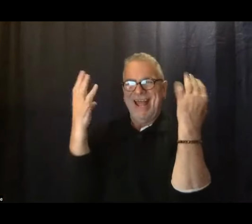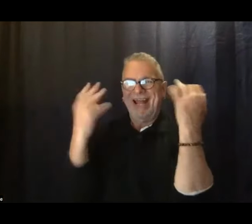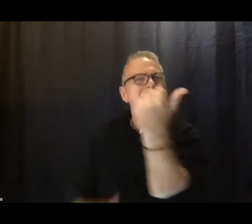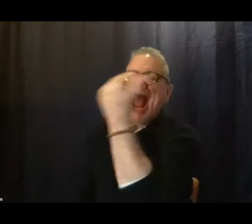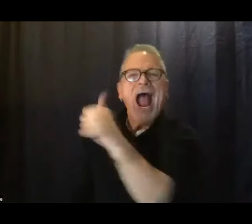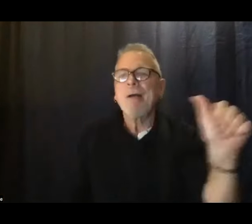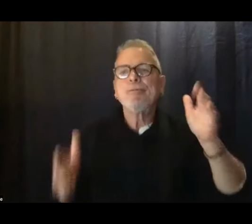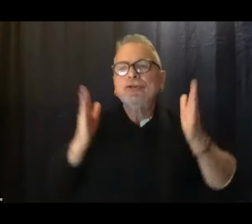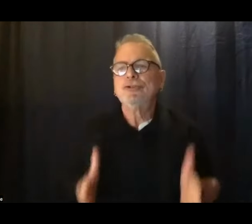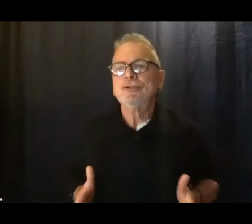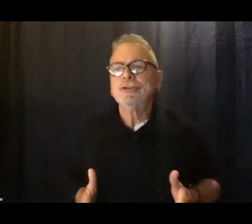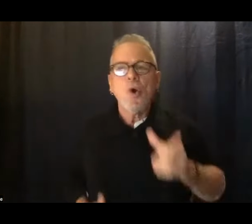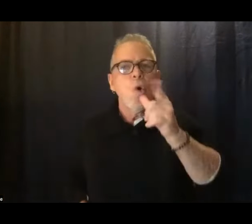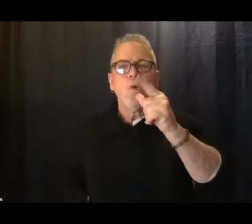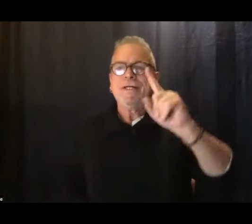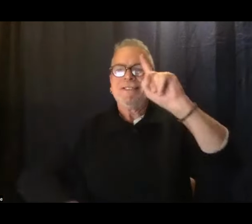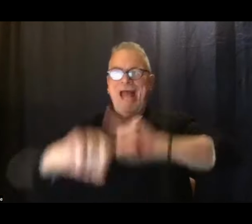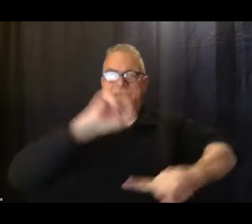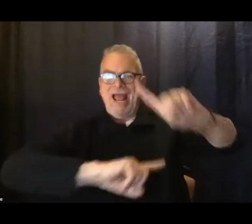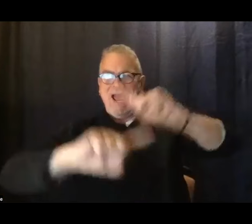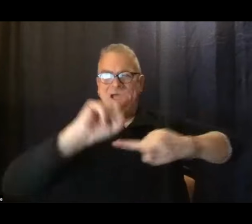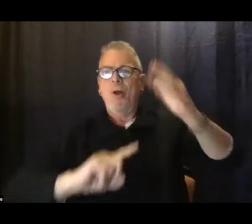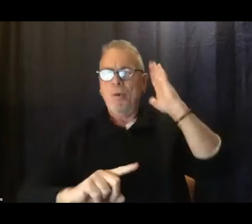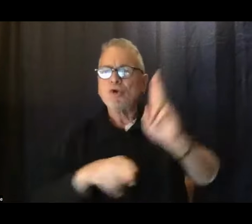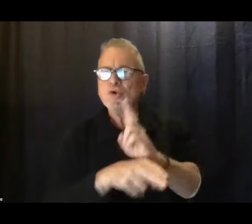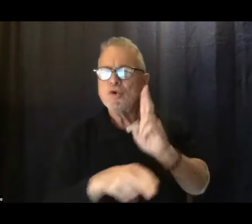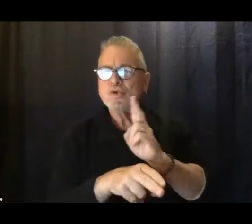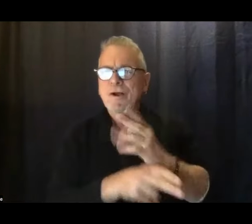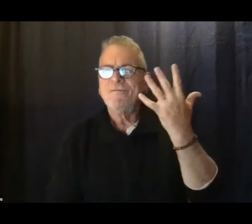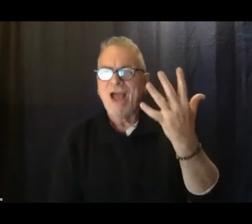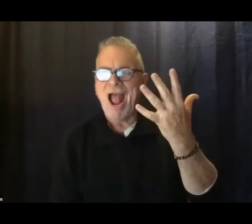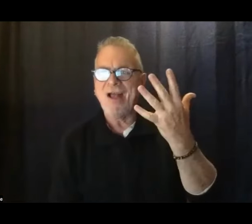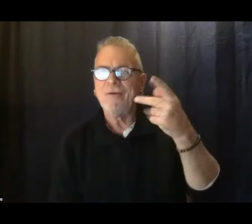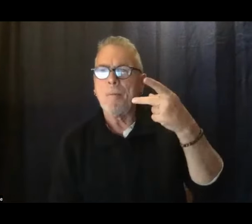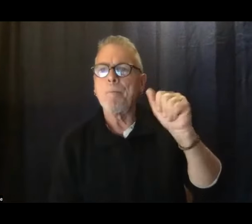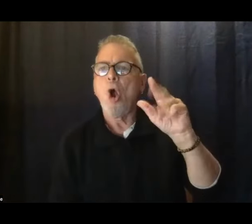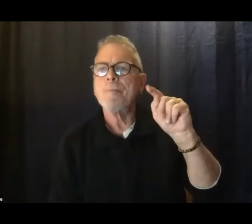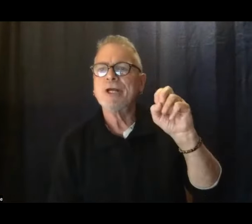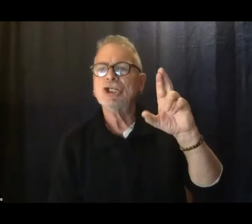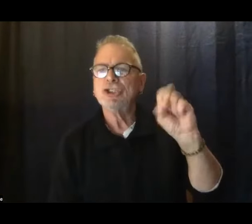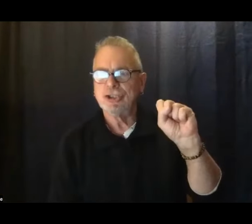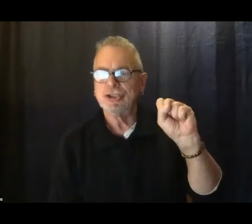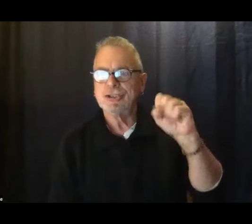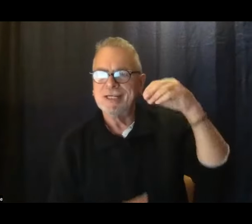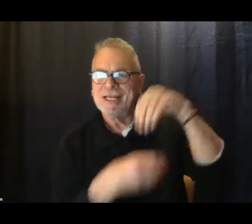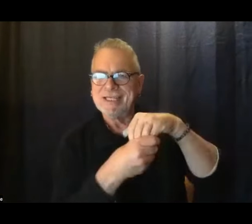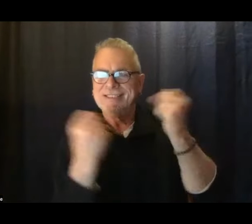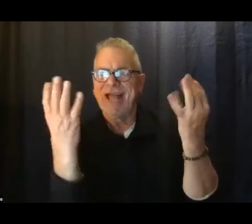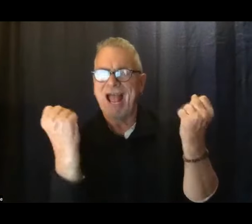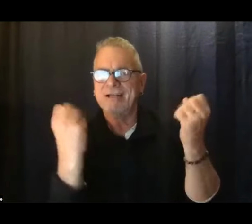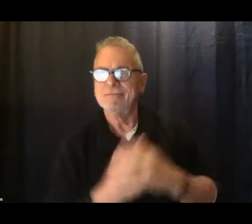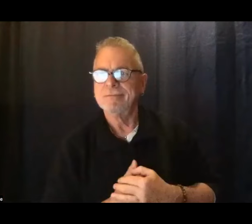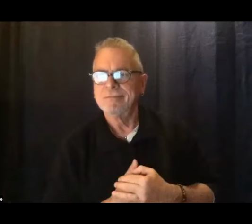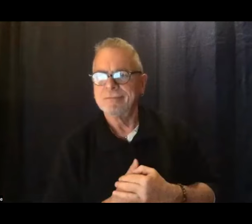the key to recognizing the signs of any individual. Anyone who's signing using the